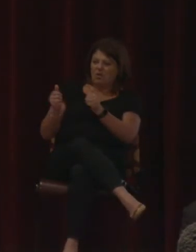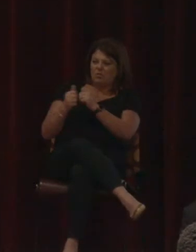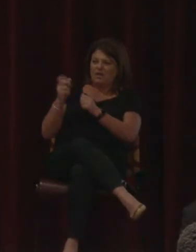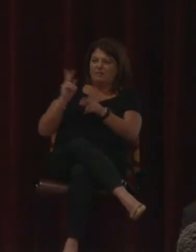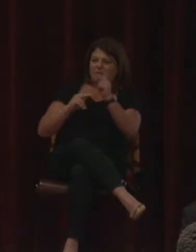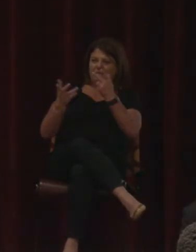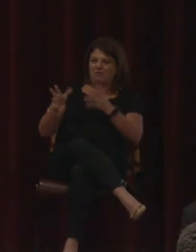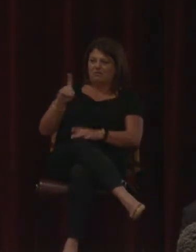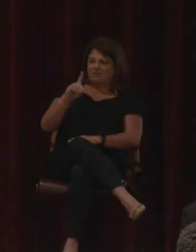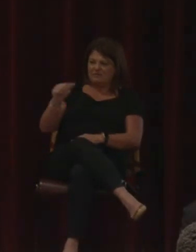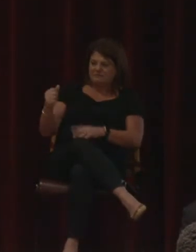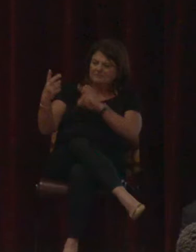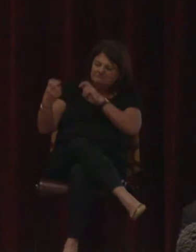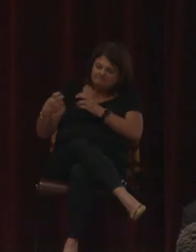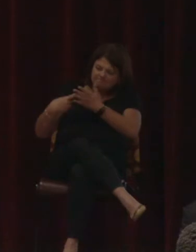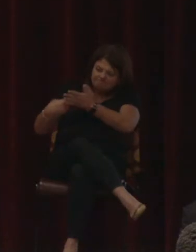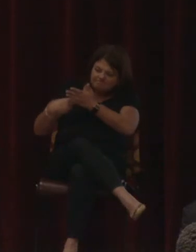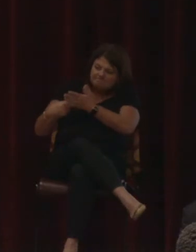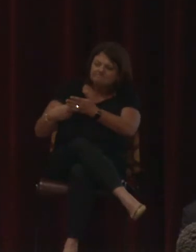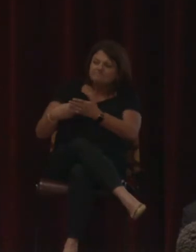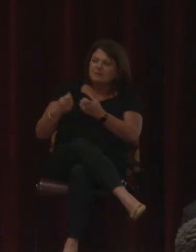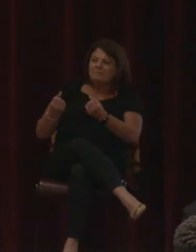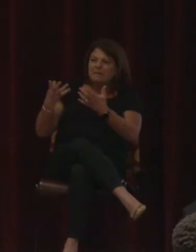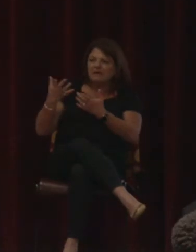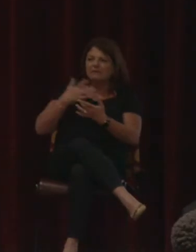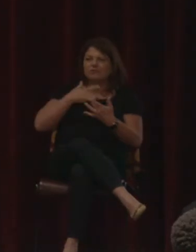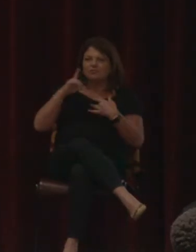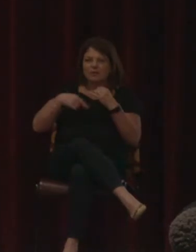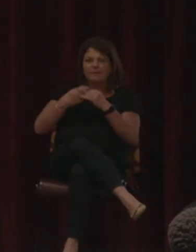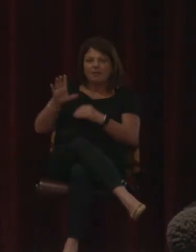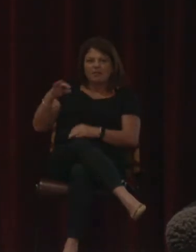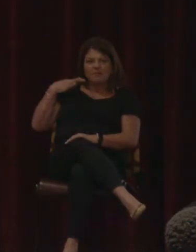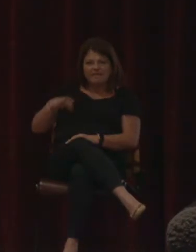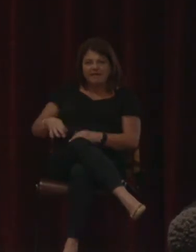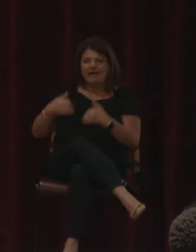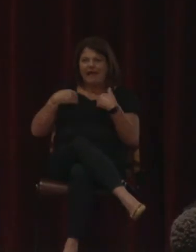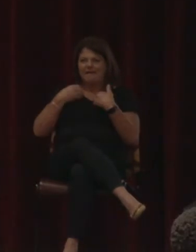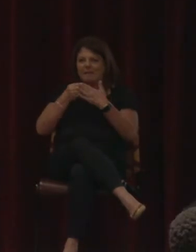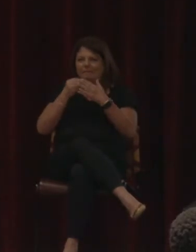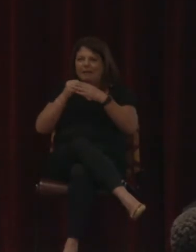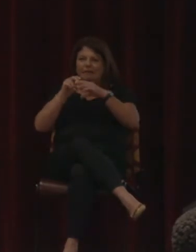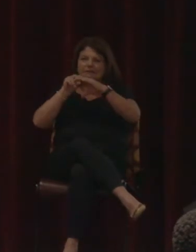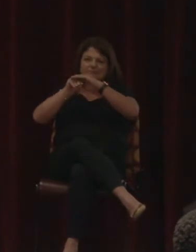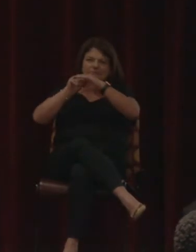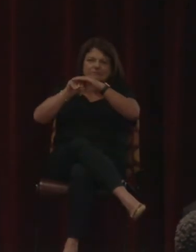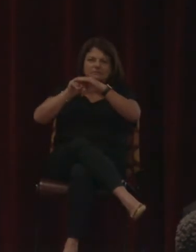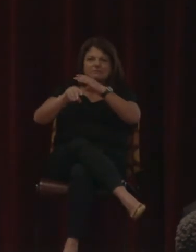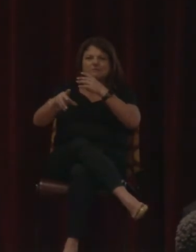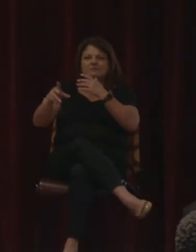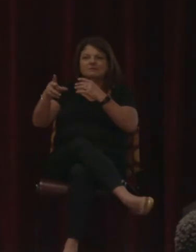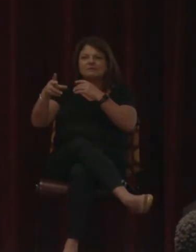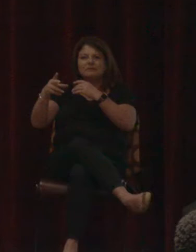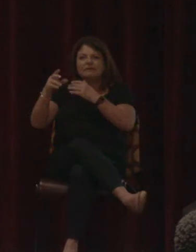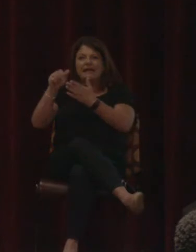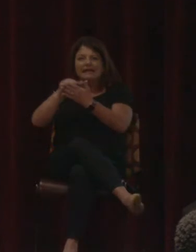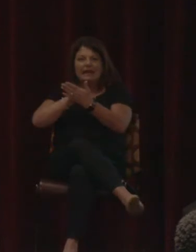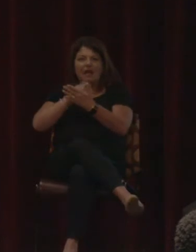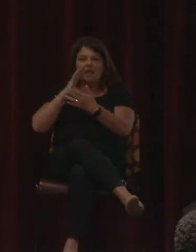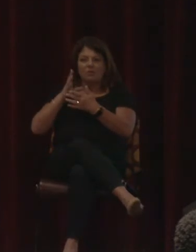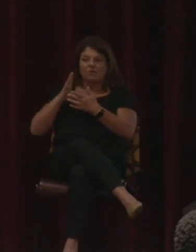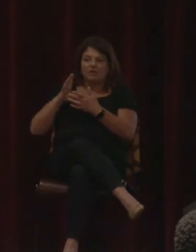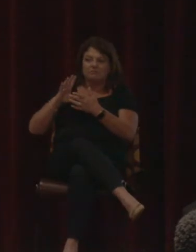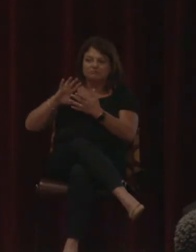benefits. That even having an account, having money in an account, just doing anything that would hurt their benefits. So I